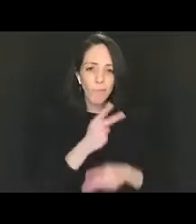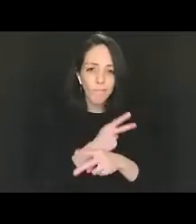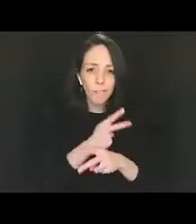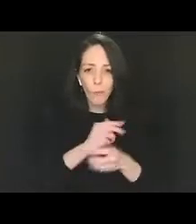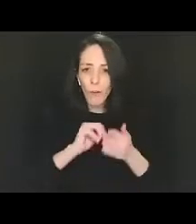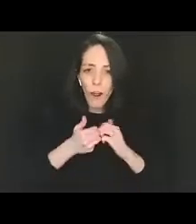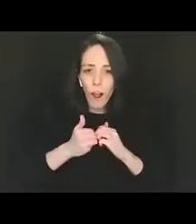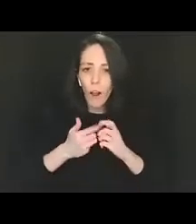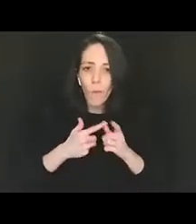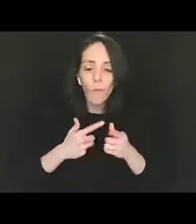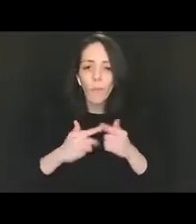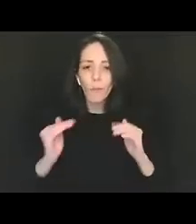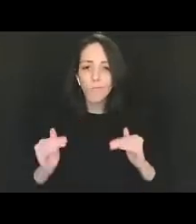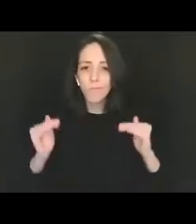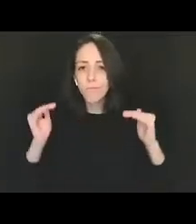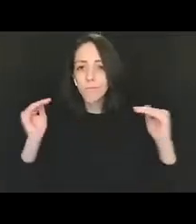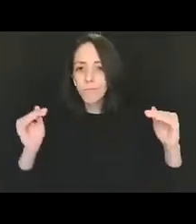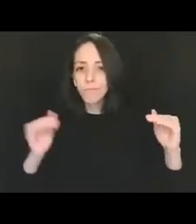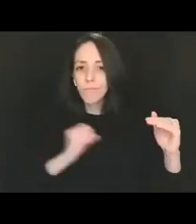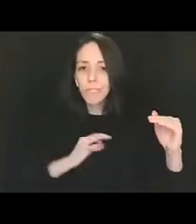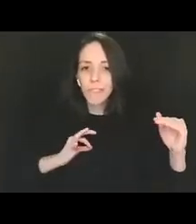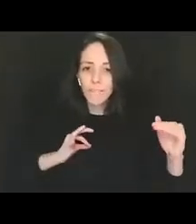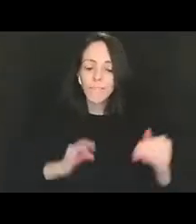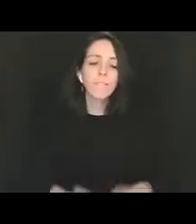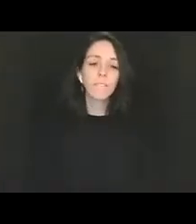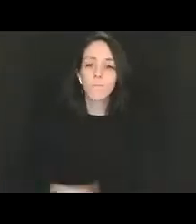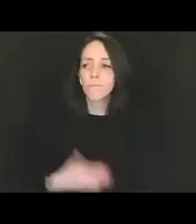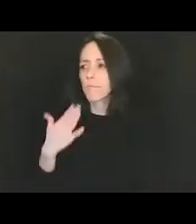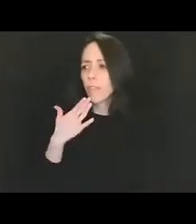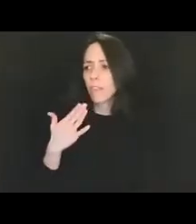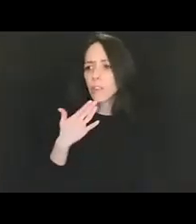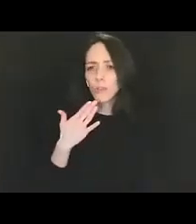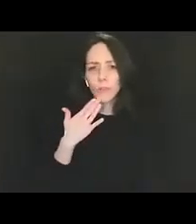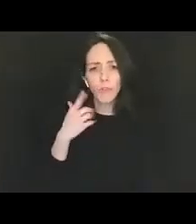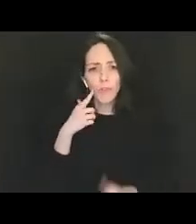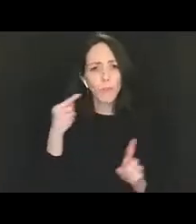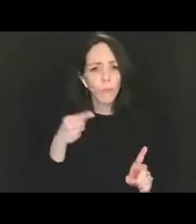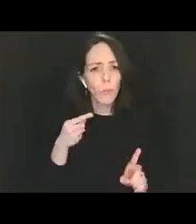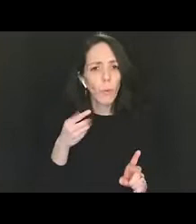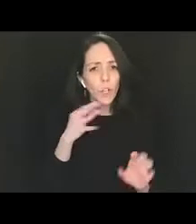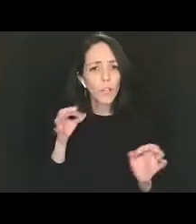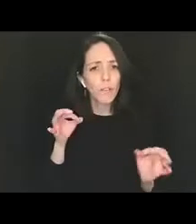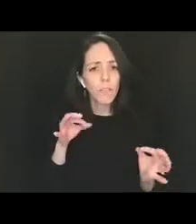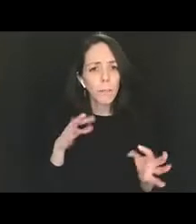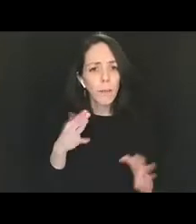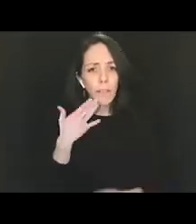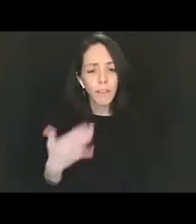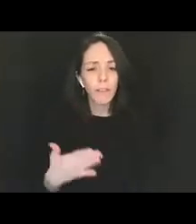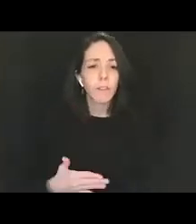take it forward to the staff. Thank you. That's a really good feedback.